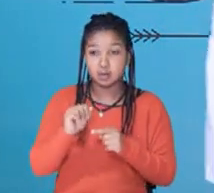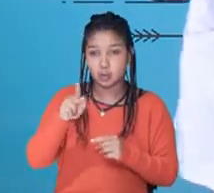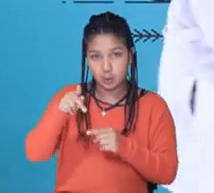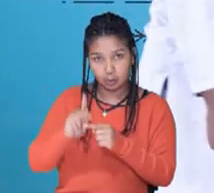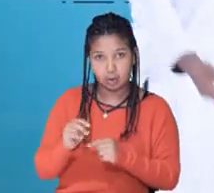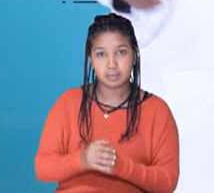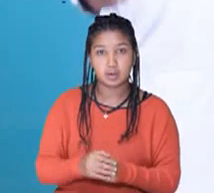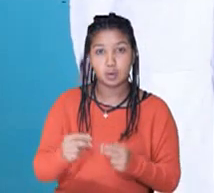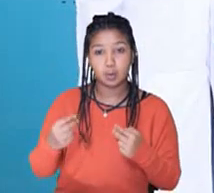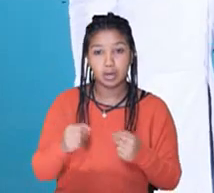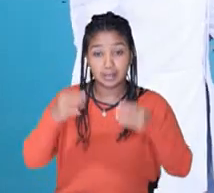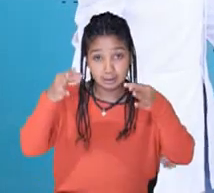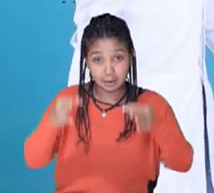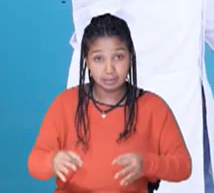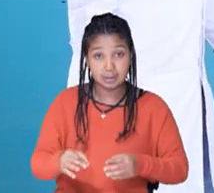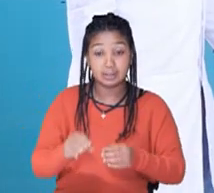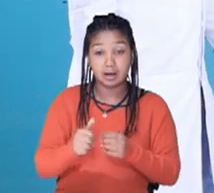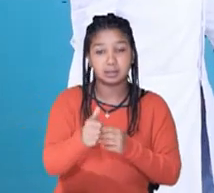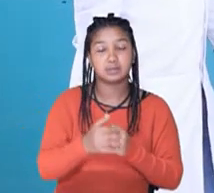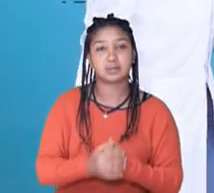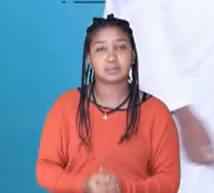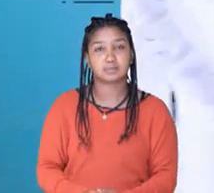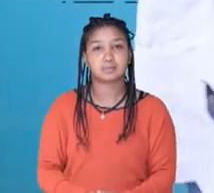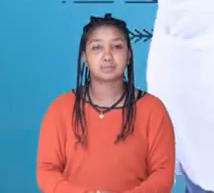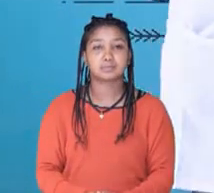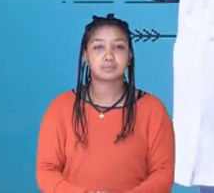2 kilogram. We can determine the acceleration.